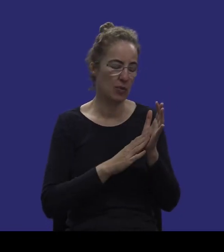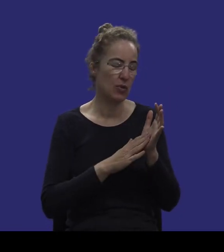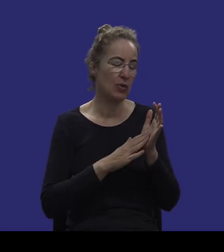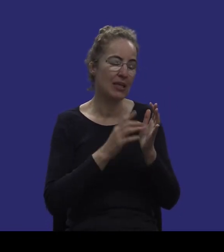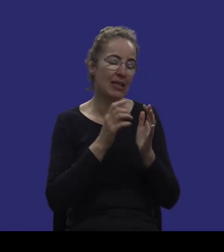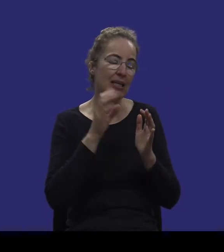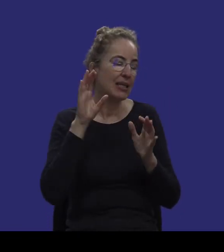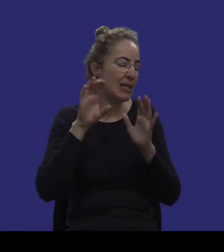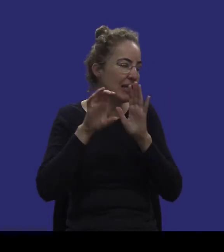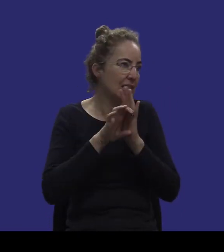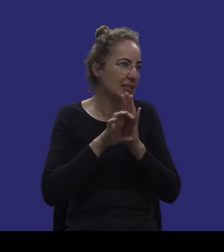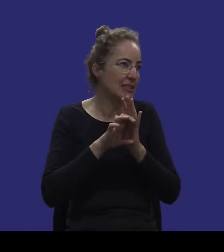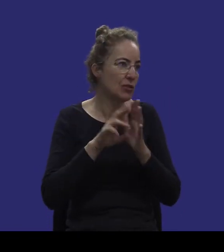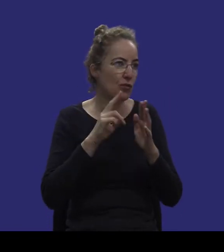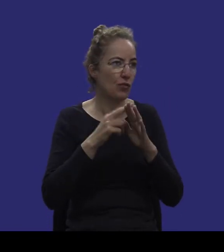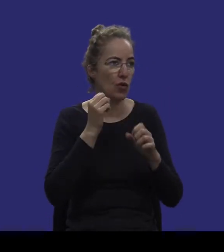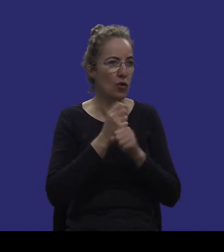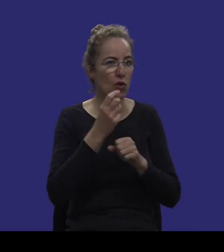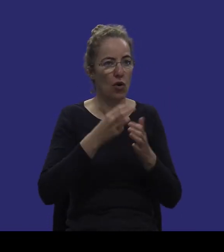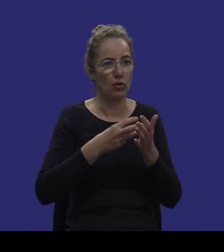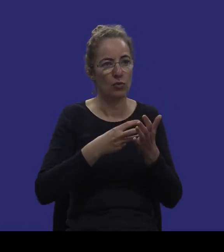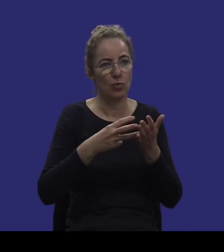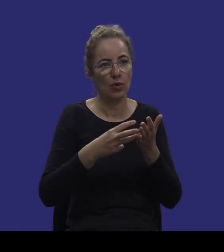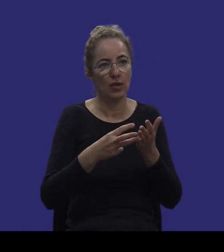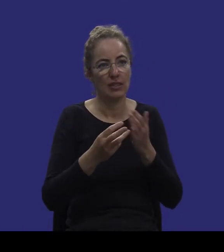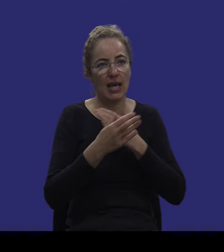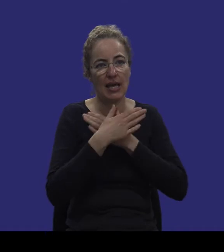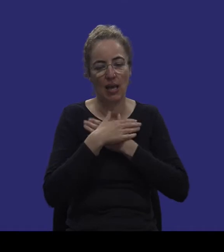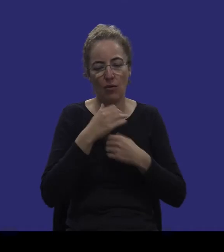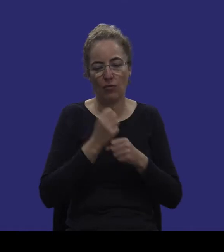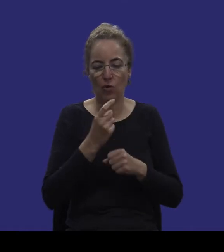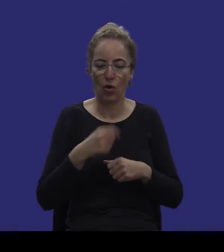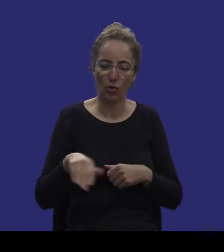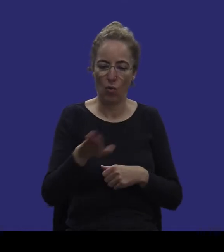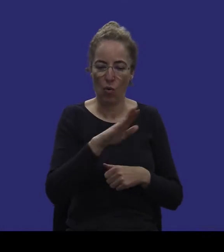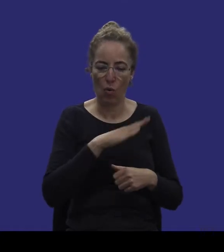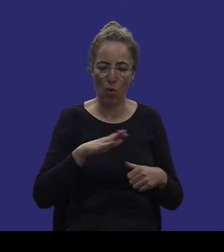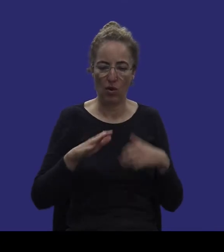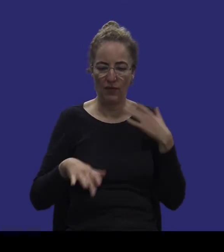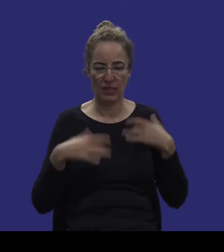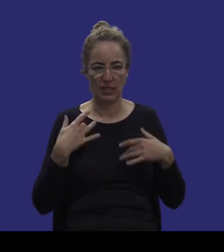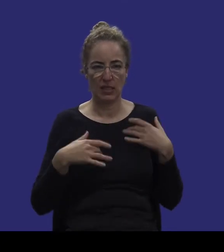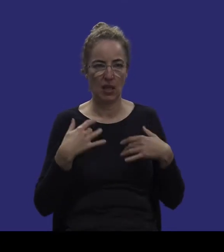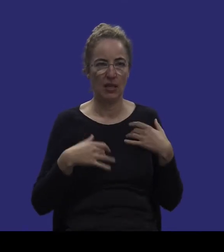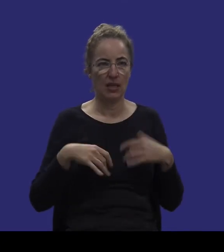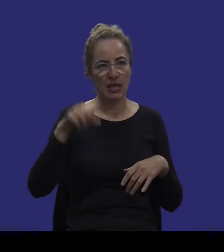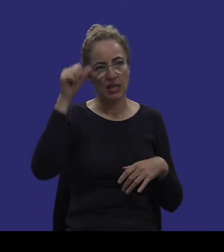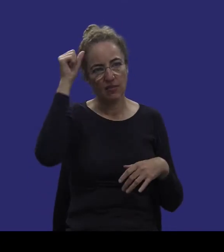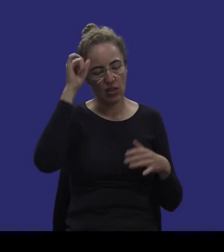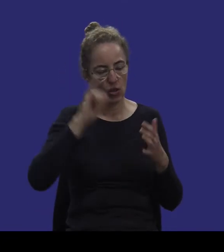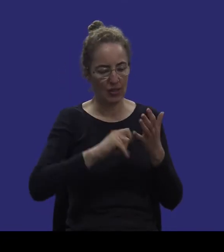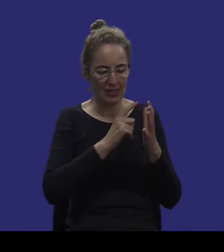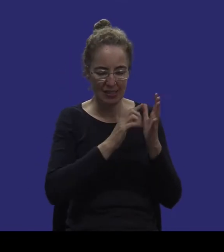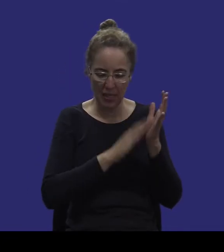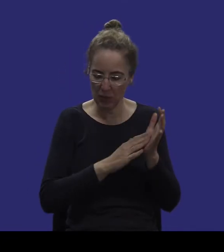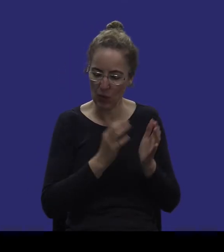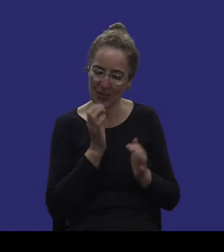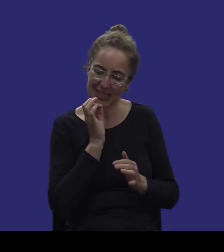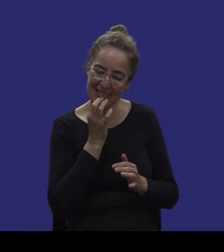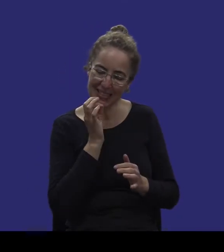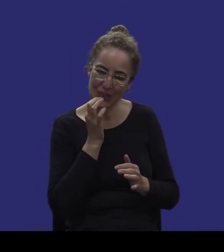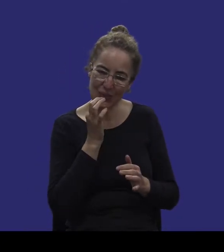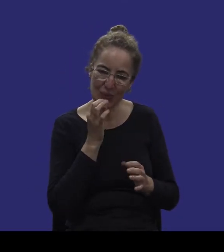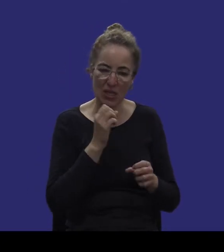words and loved God all his life. You know, even though Samuel was little,